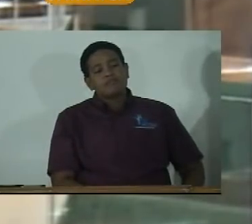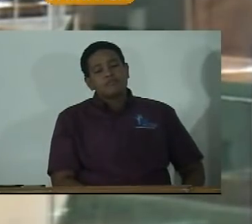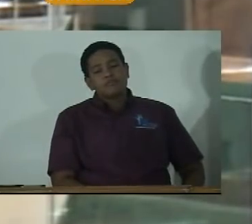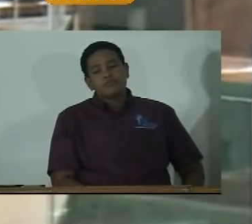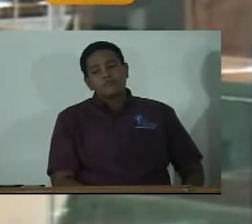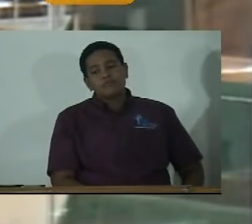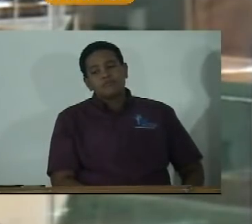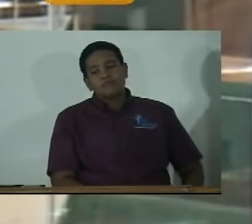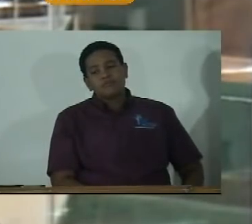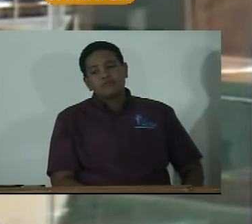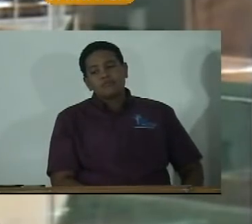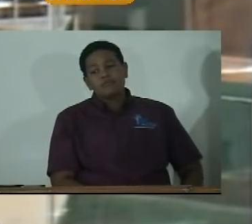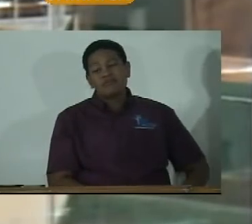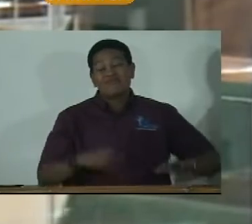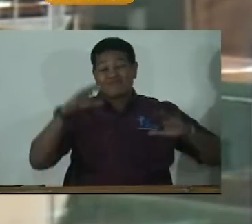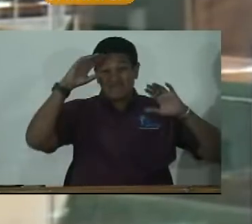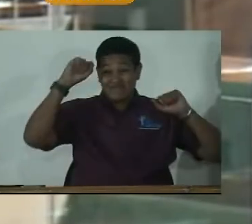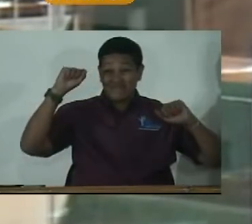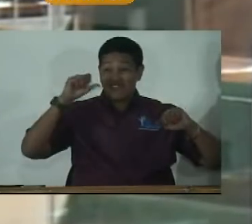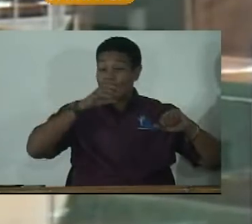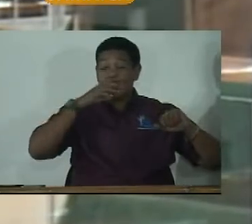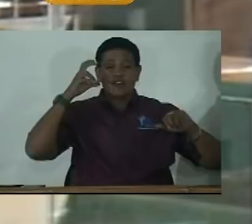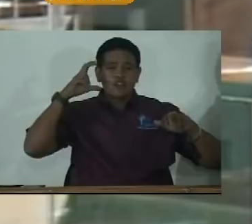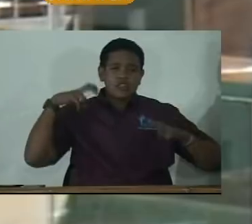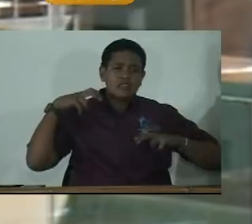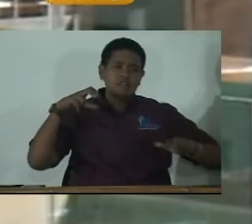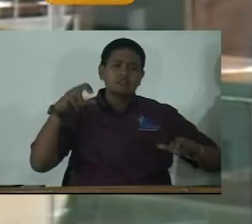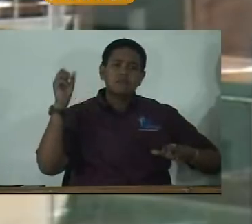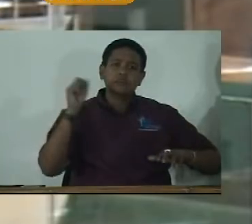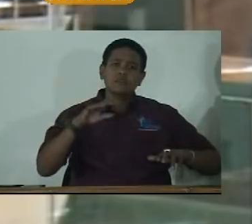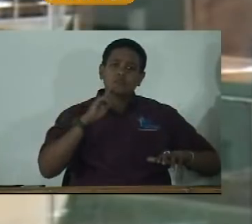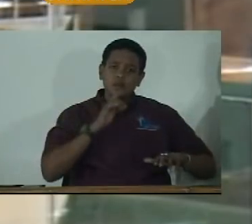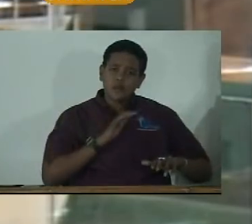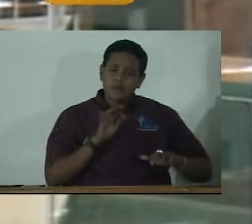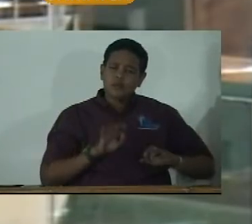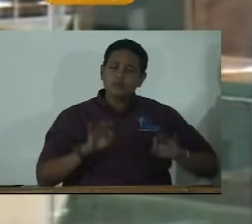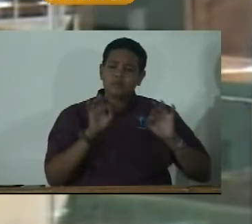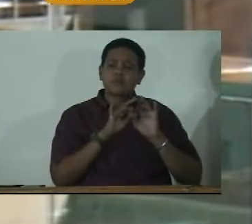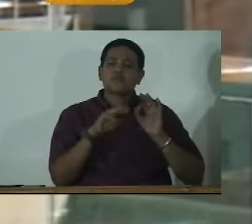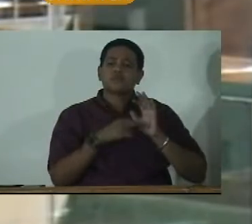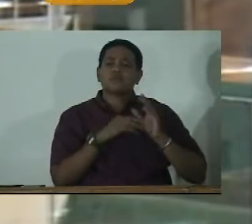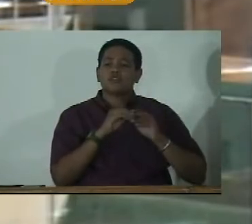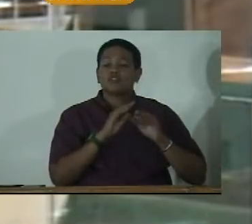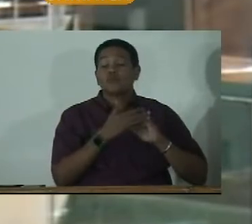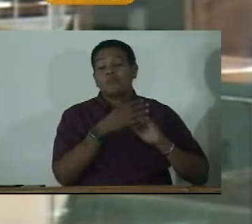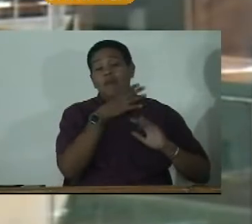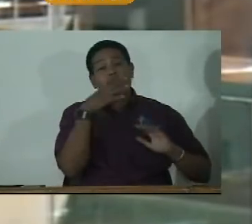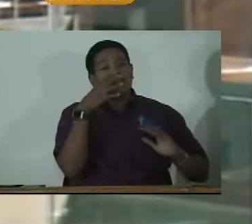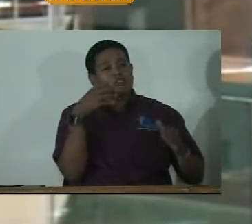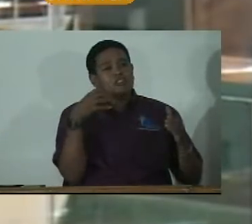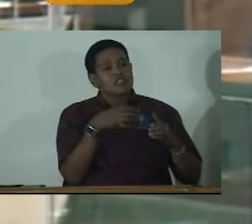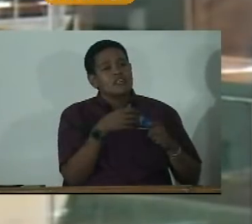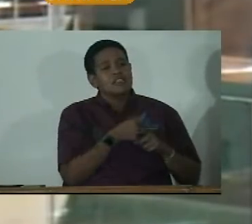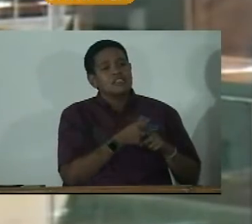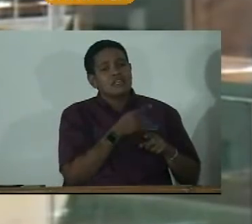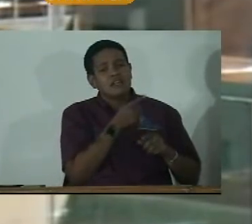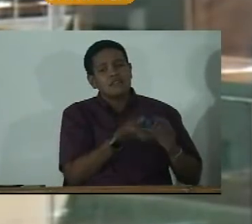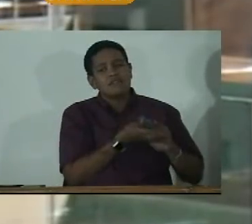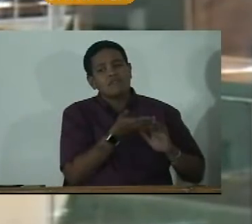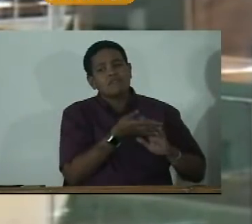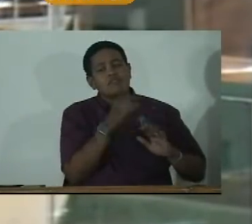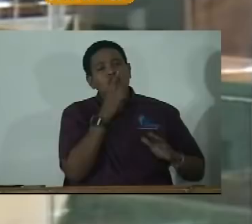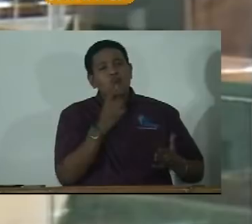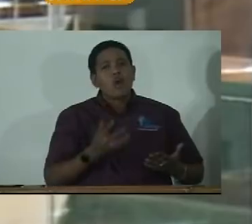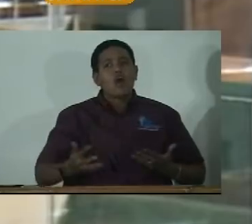Mr. President, the Agro-Investment Corporation plays an integral role in Jamaica's agricultural sector, and it has been on a drive to